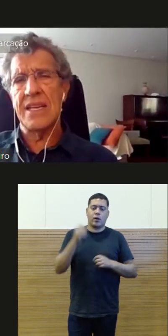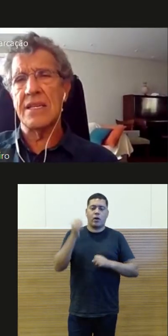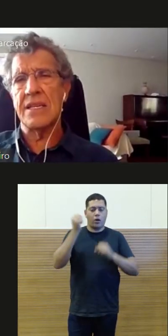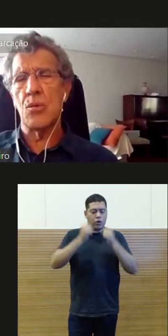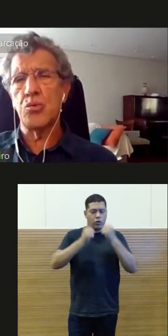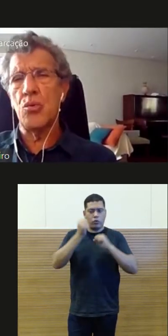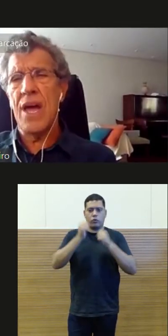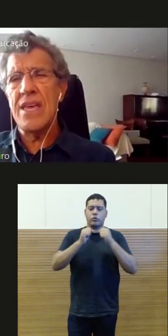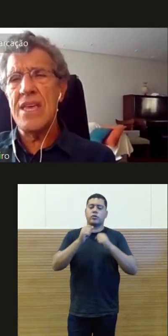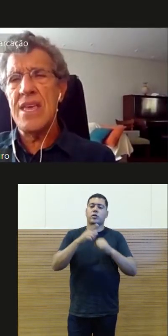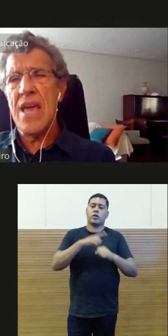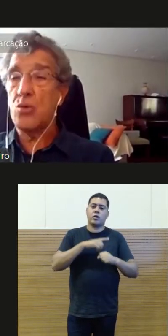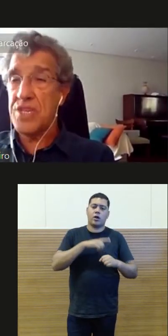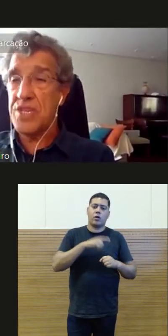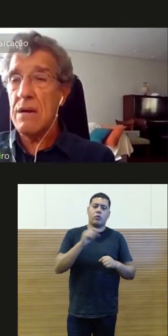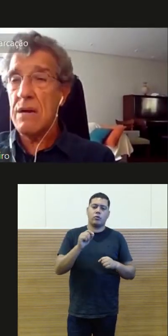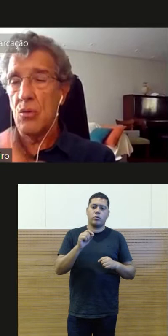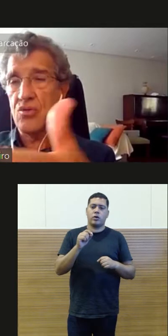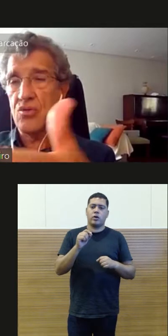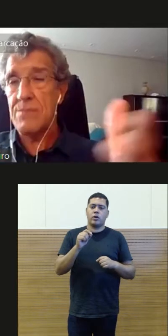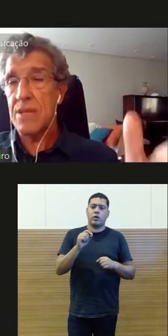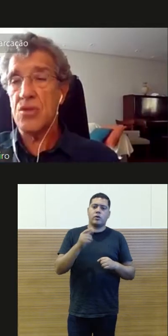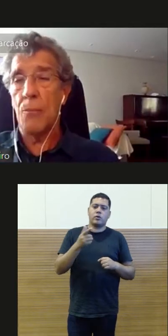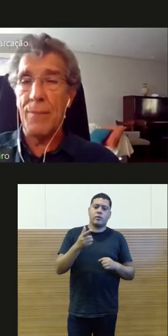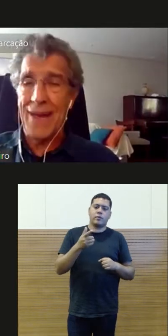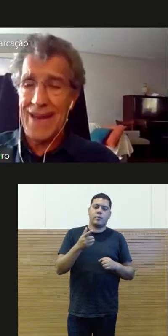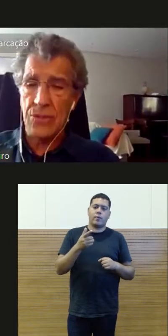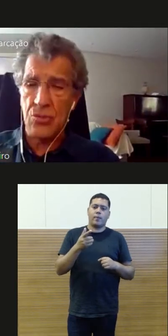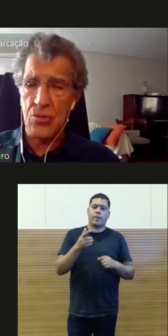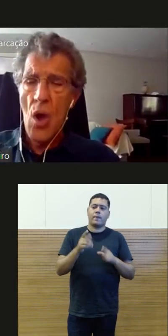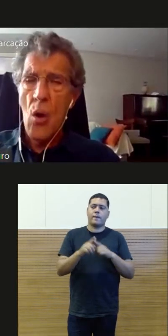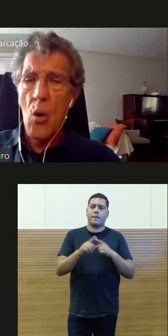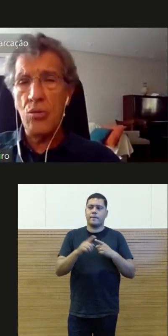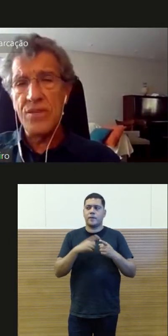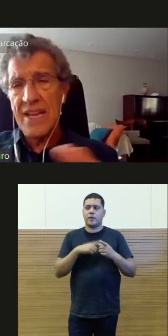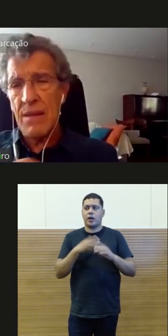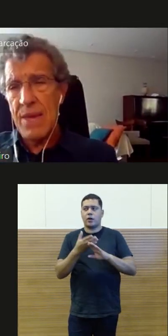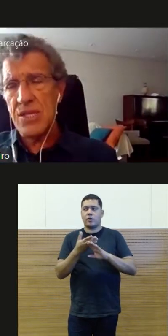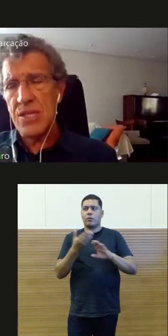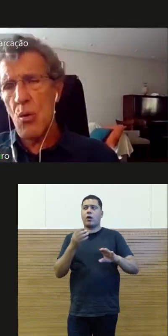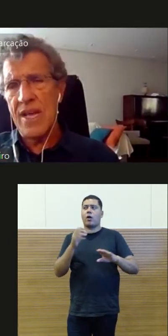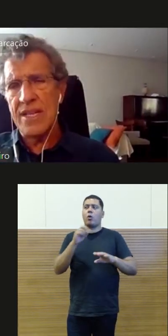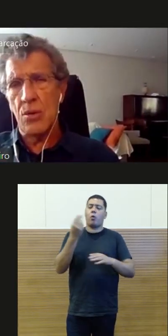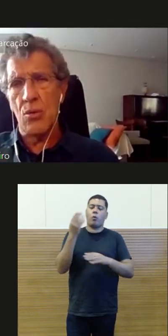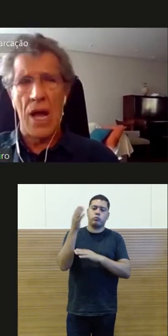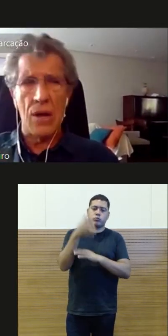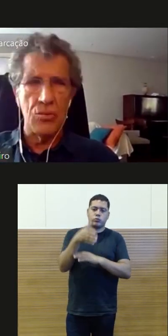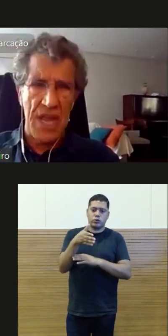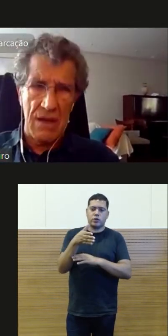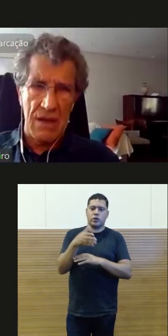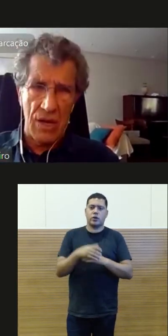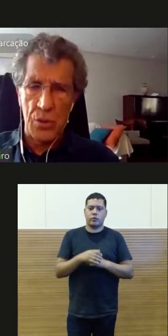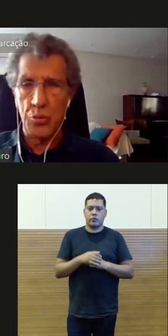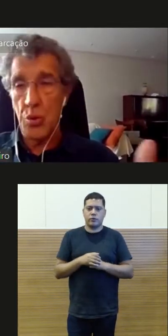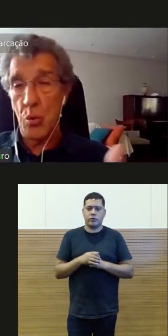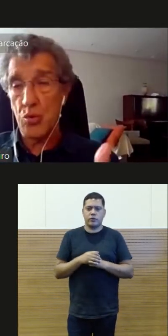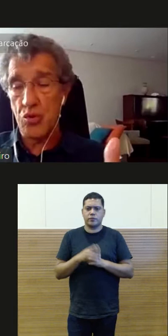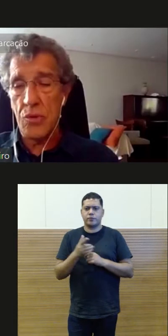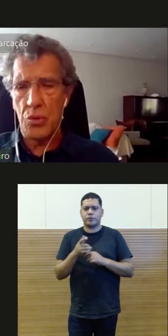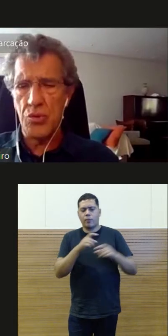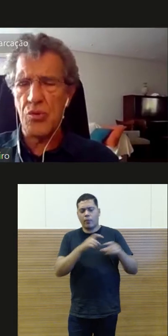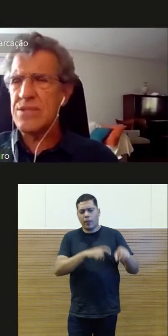And so the industry is between agriculture and the kitchen, where the food is prepared, or